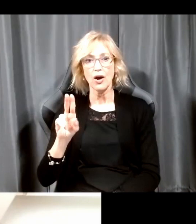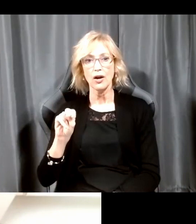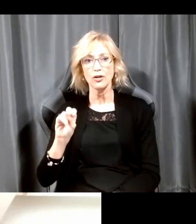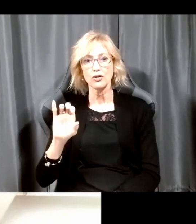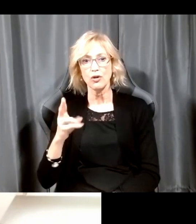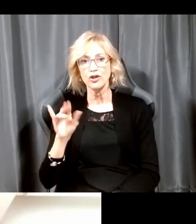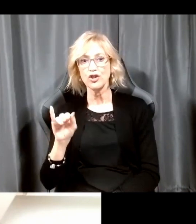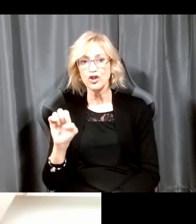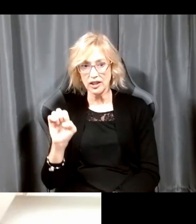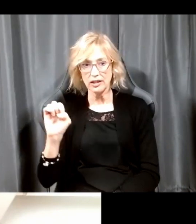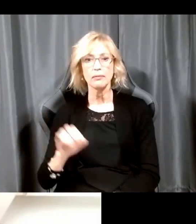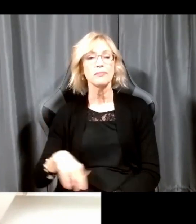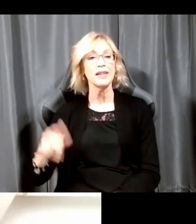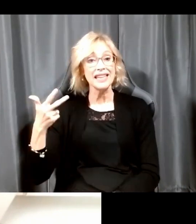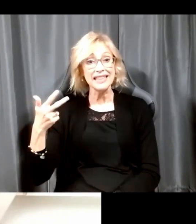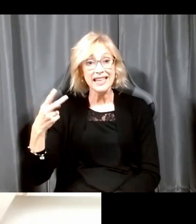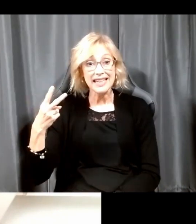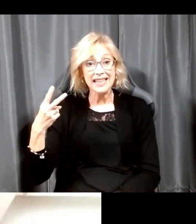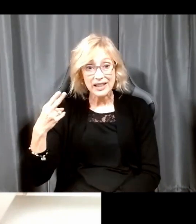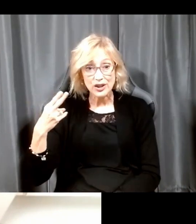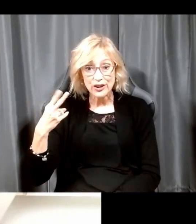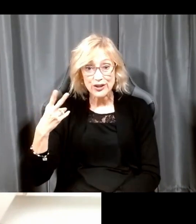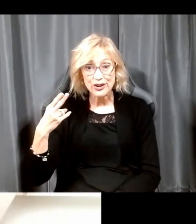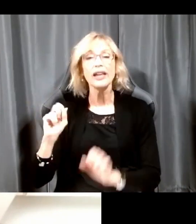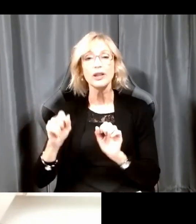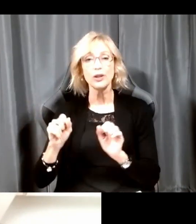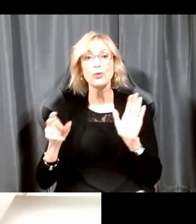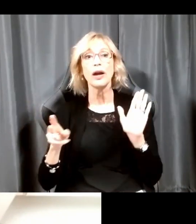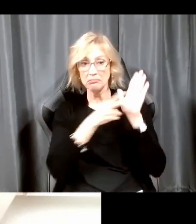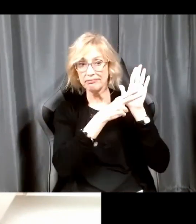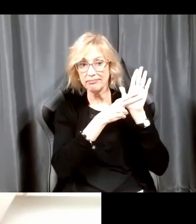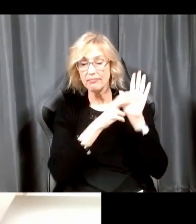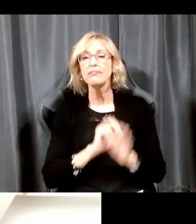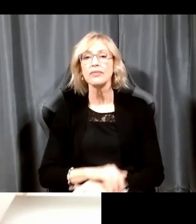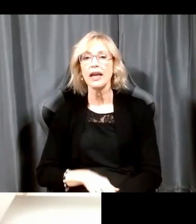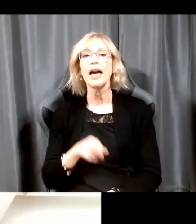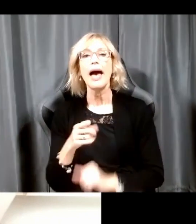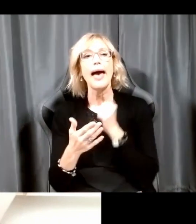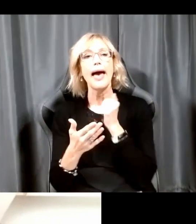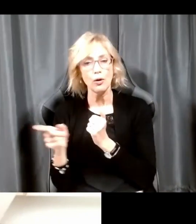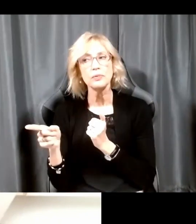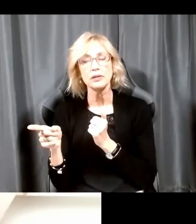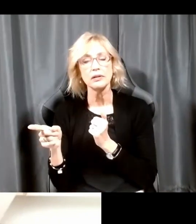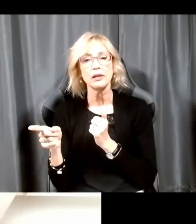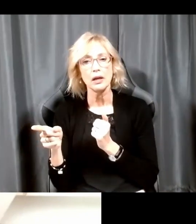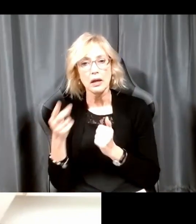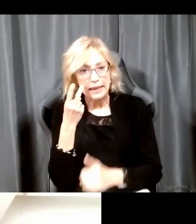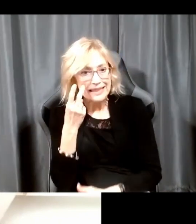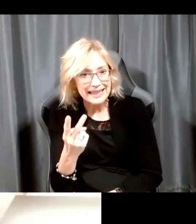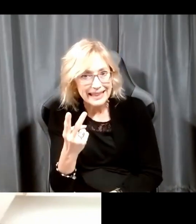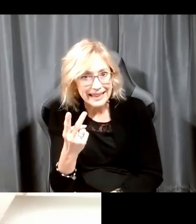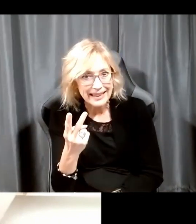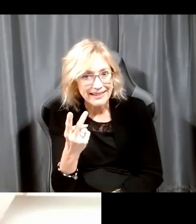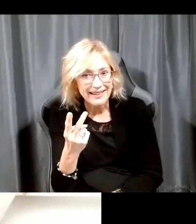there. Scissors, you can take a pair of scissors and put it on there. And this helps our students to be able to